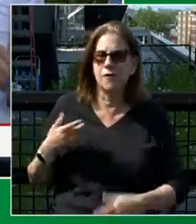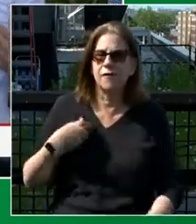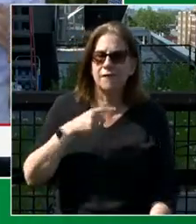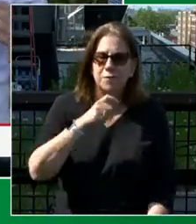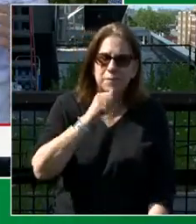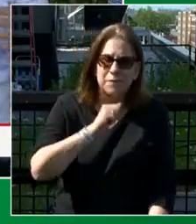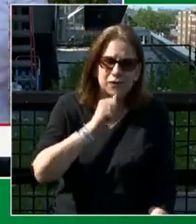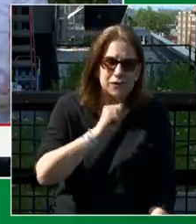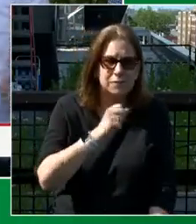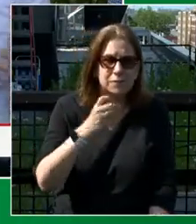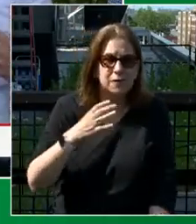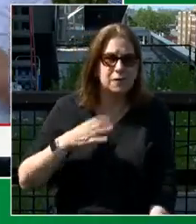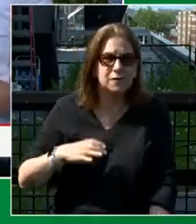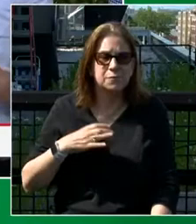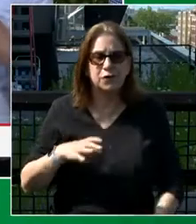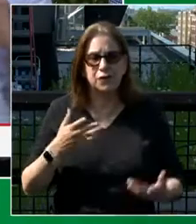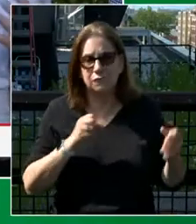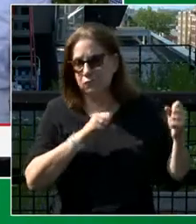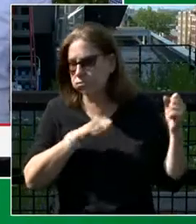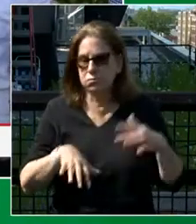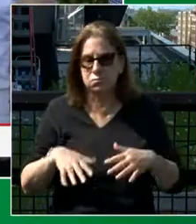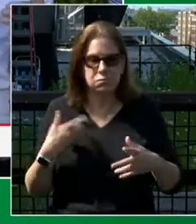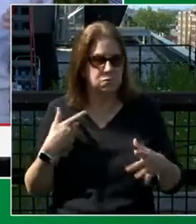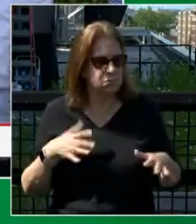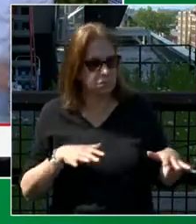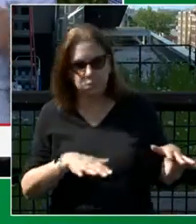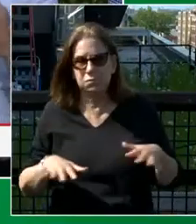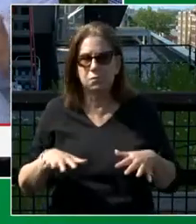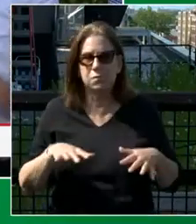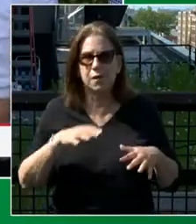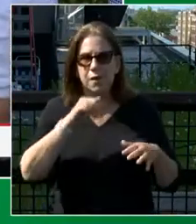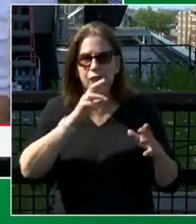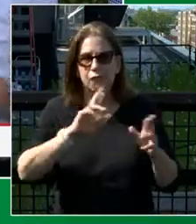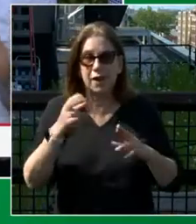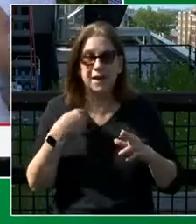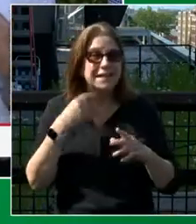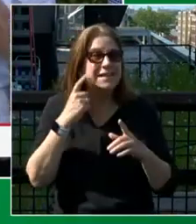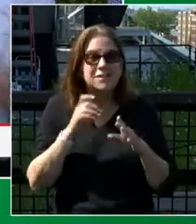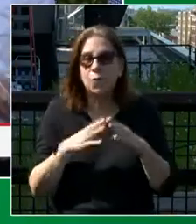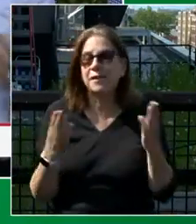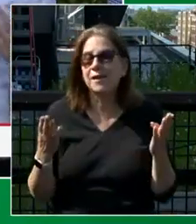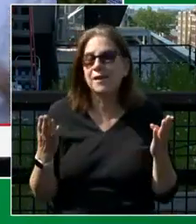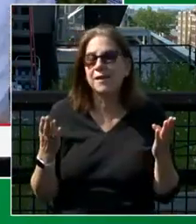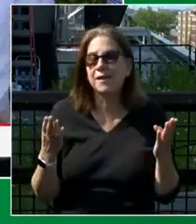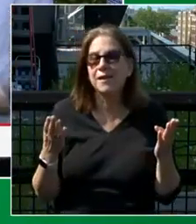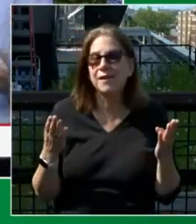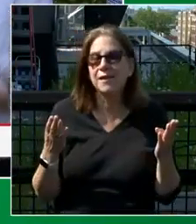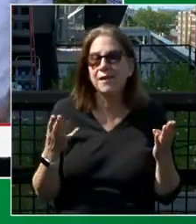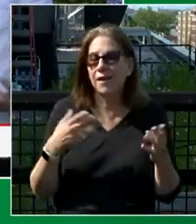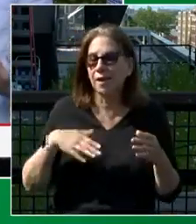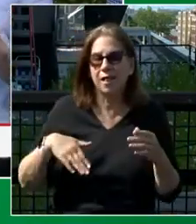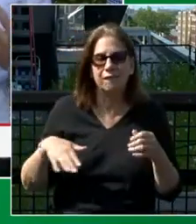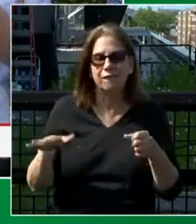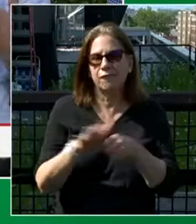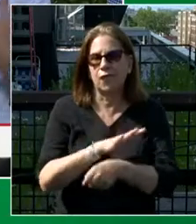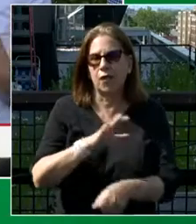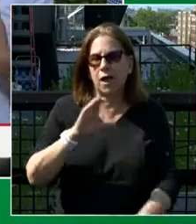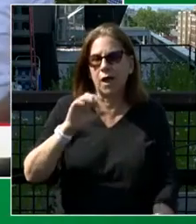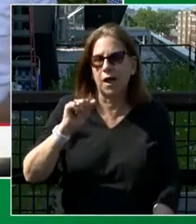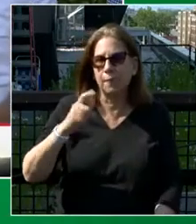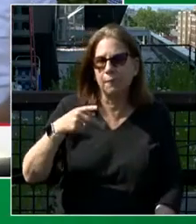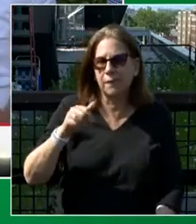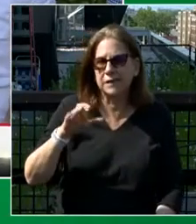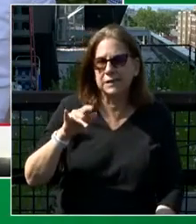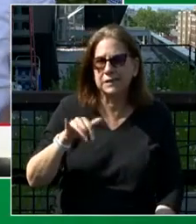like we are pre-pandemic like open, but we are not pre-pandemic levels yet because we can't staff that. We can't service you reliably